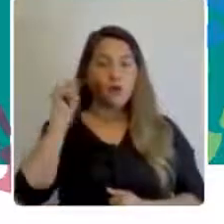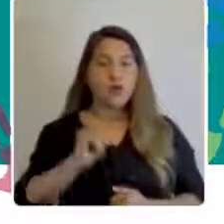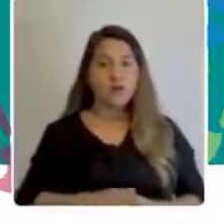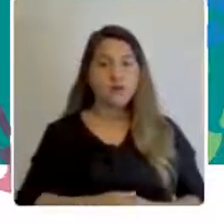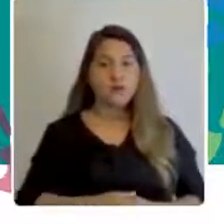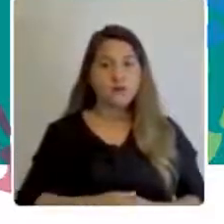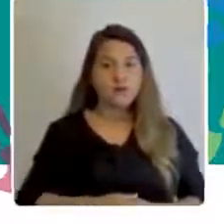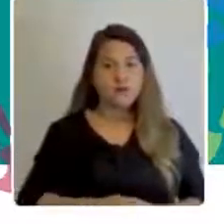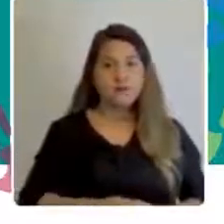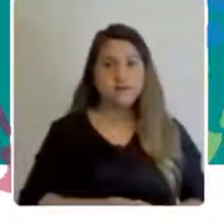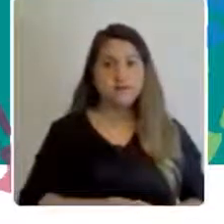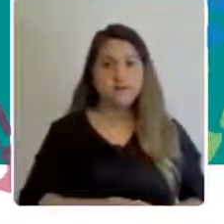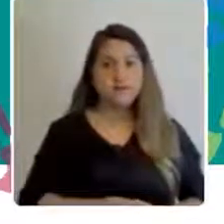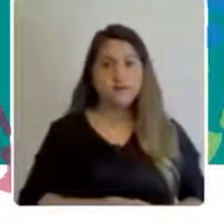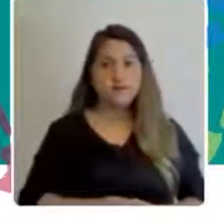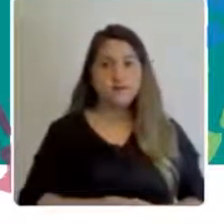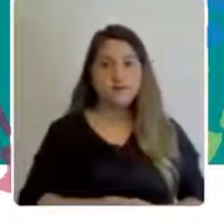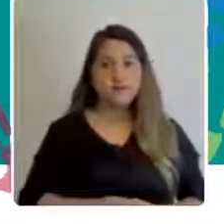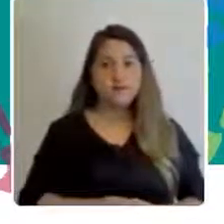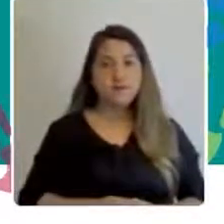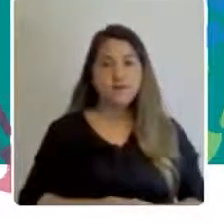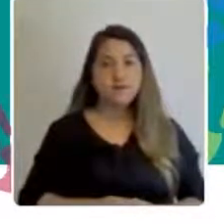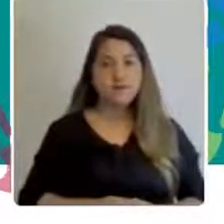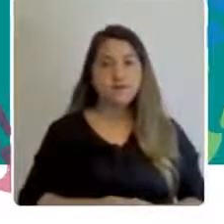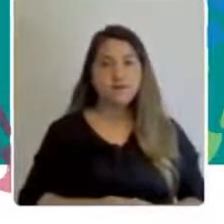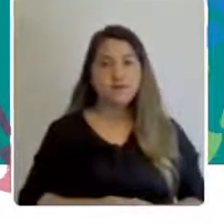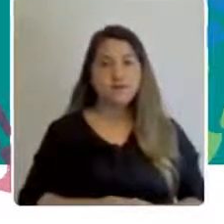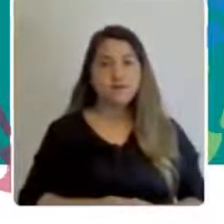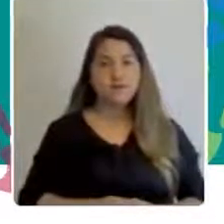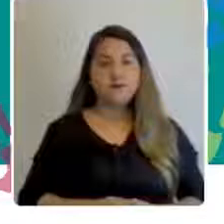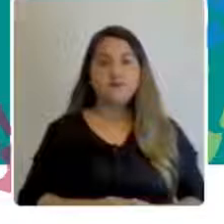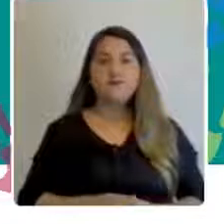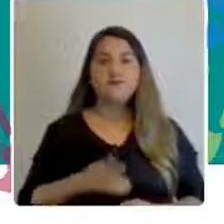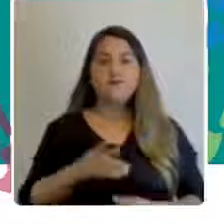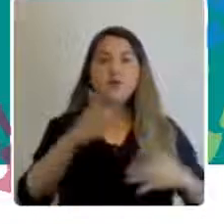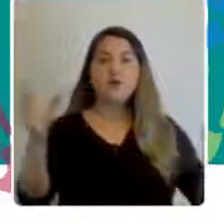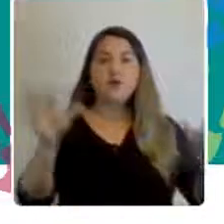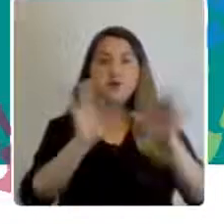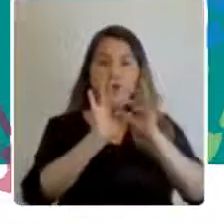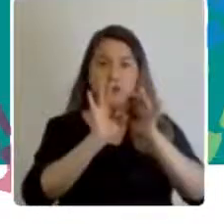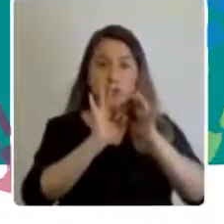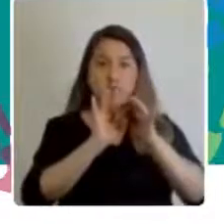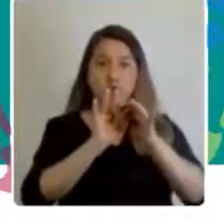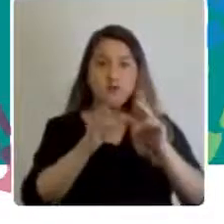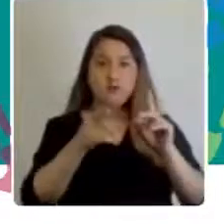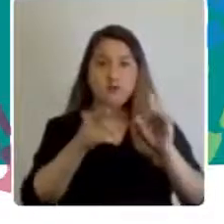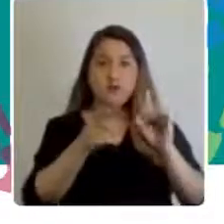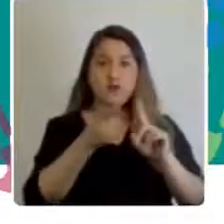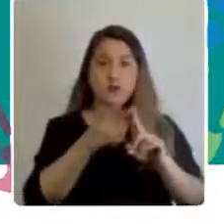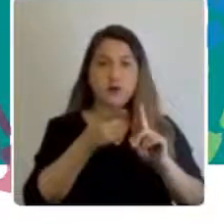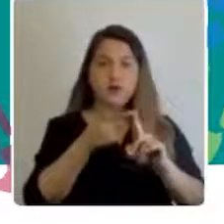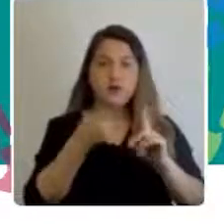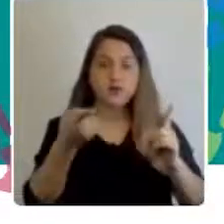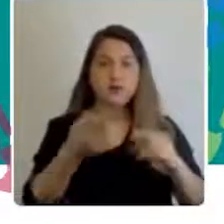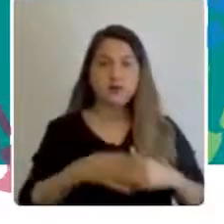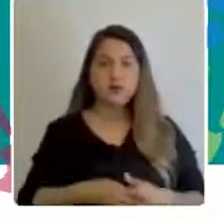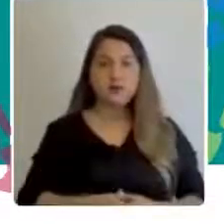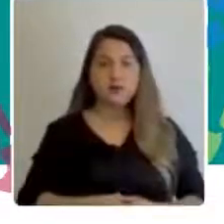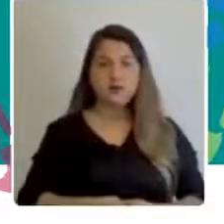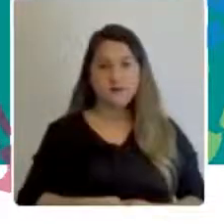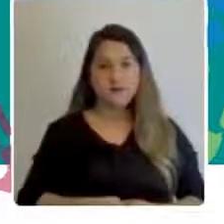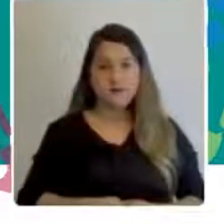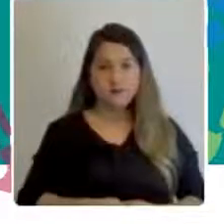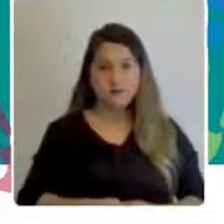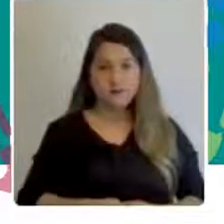Domenica. words. A lot of people are did I receive a question? Steve, can you help me? No, I think Mauricio is going to